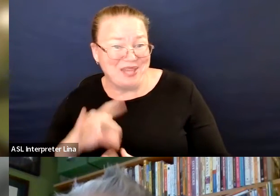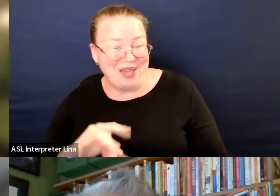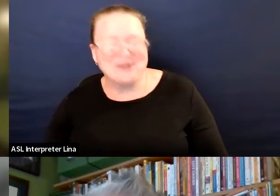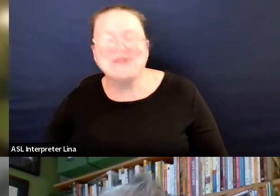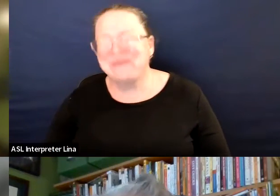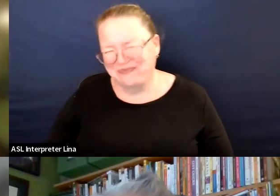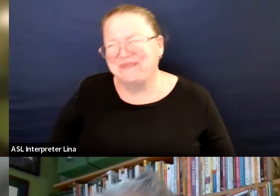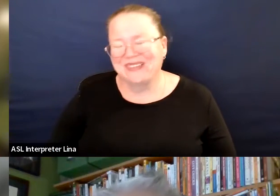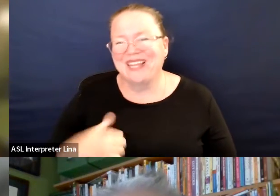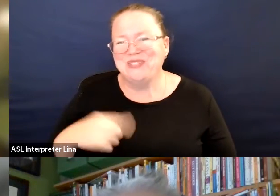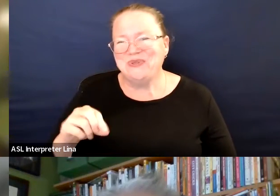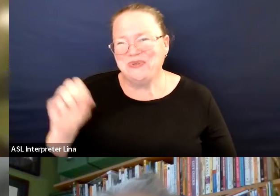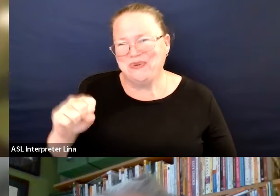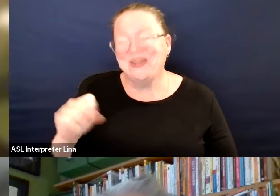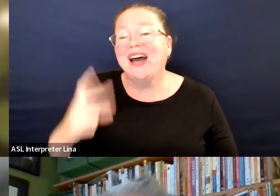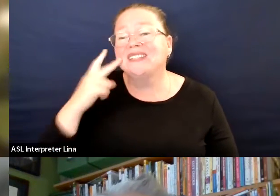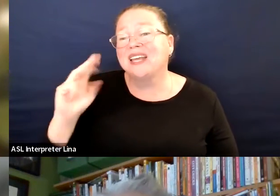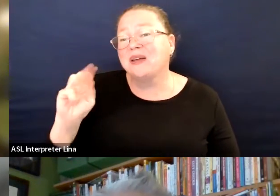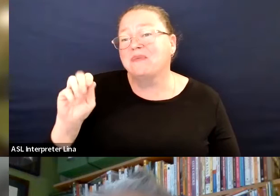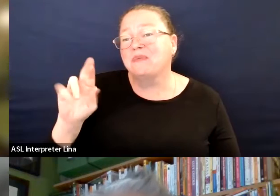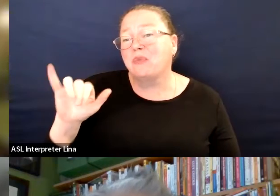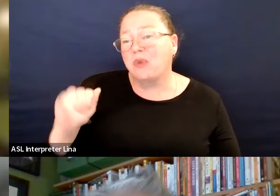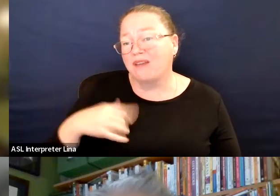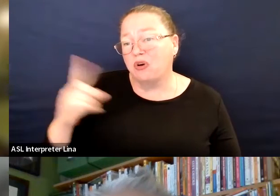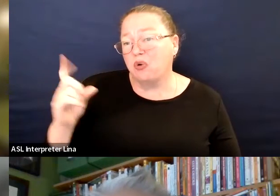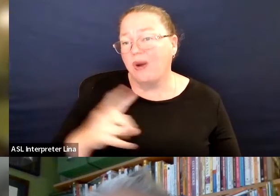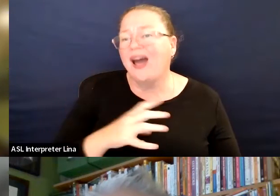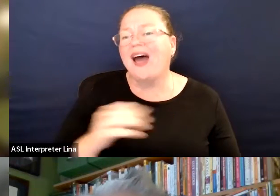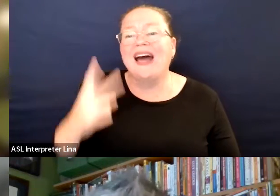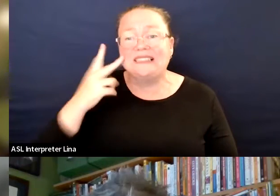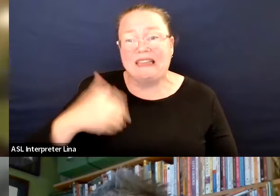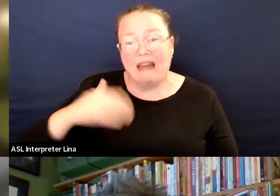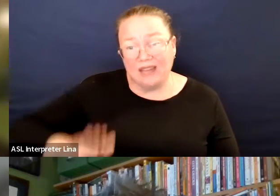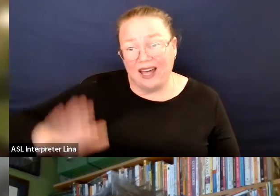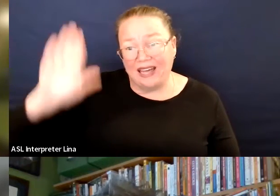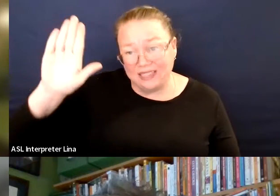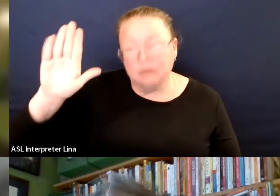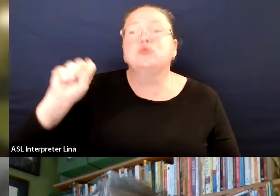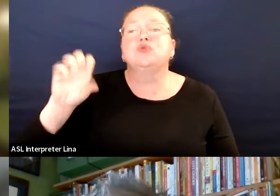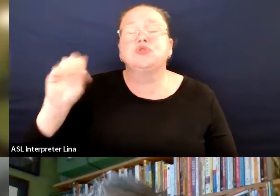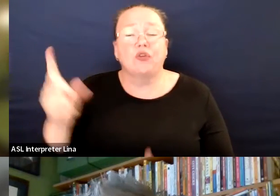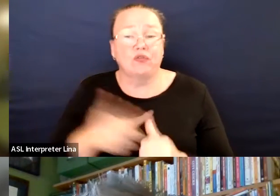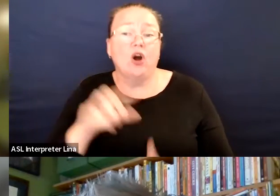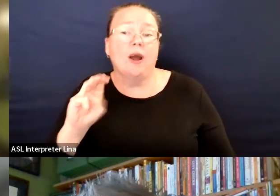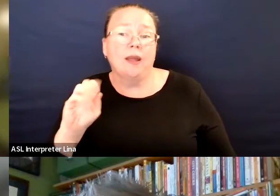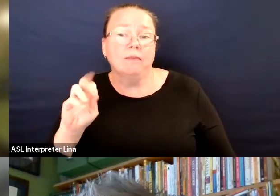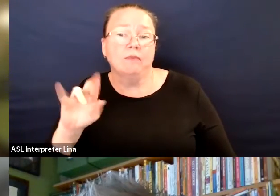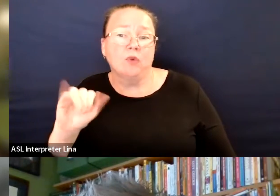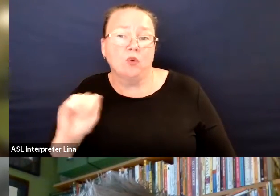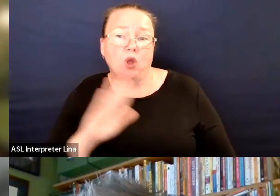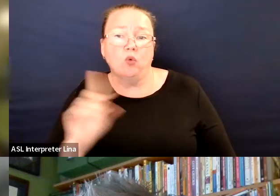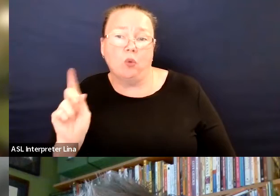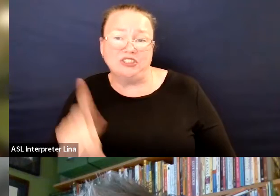Mhm. I do. I see Maria has a question, and then I do see we have a hand up. So first I'll read Maria's question.